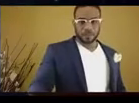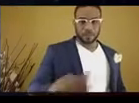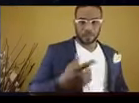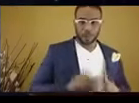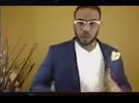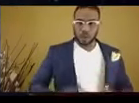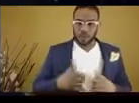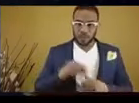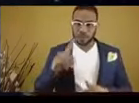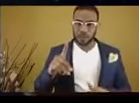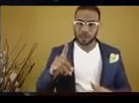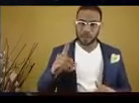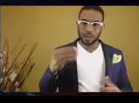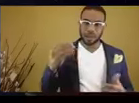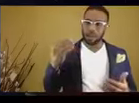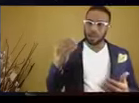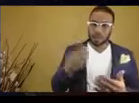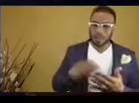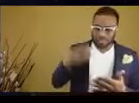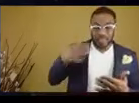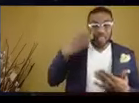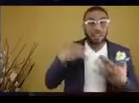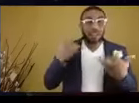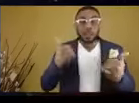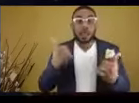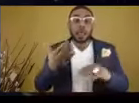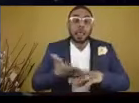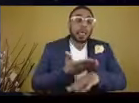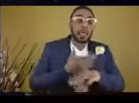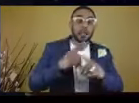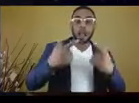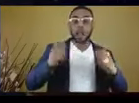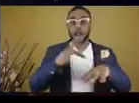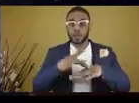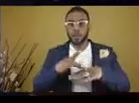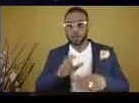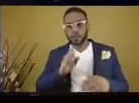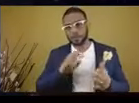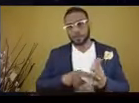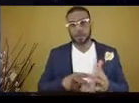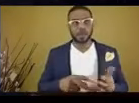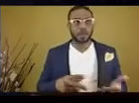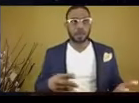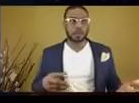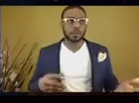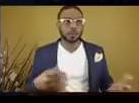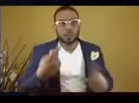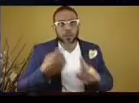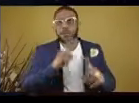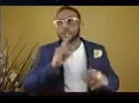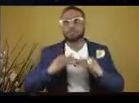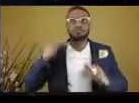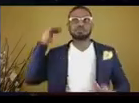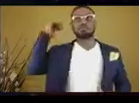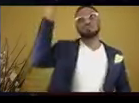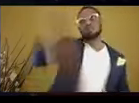so much more expensive. Even if I tried to upgrade to a larger space, it would be, the rent would be